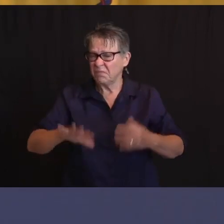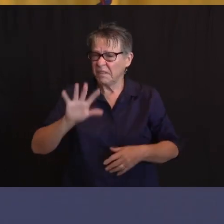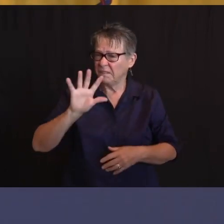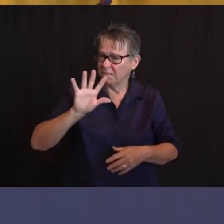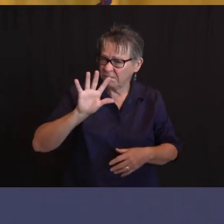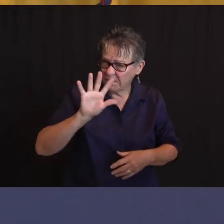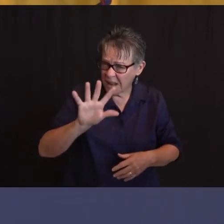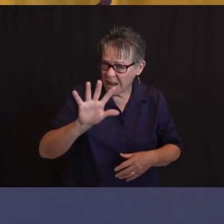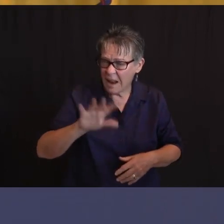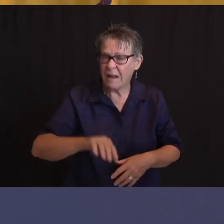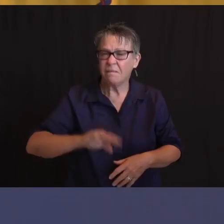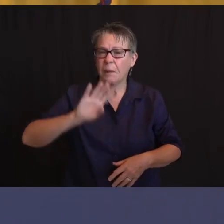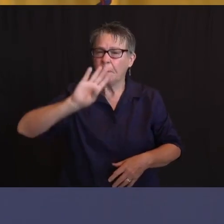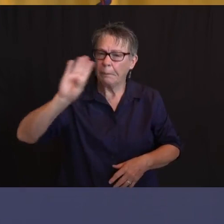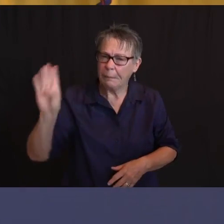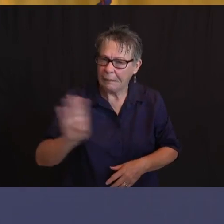fiscal